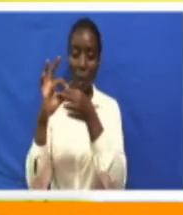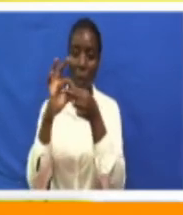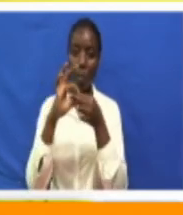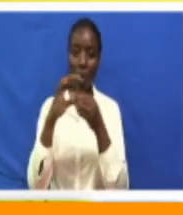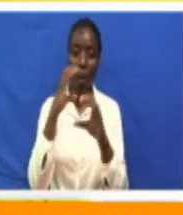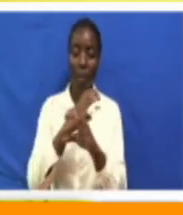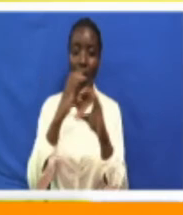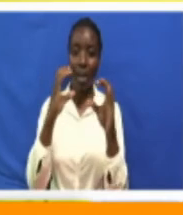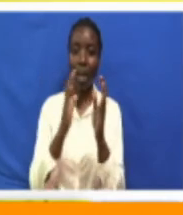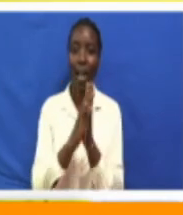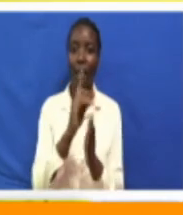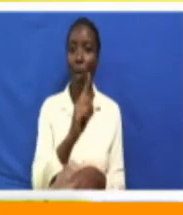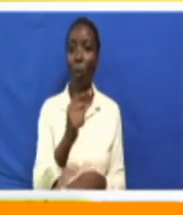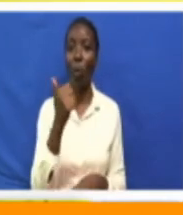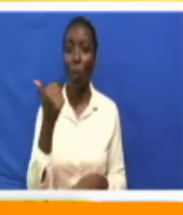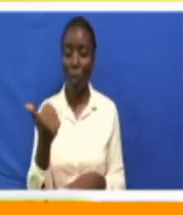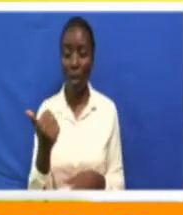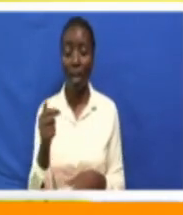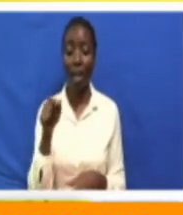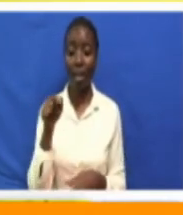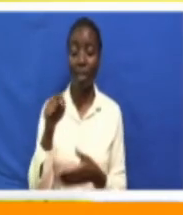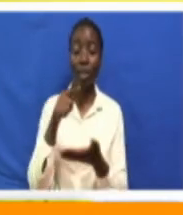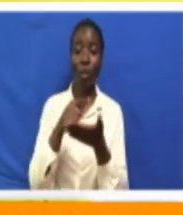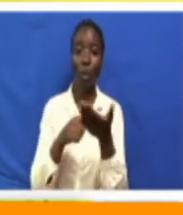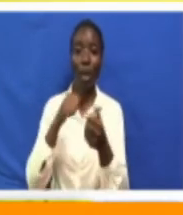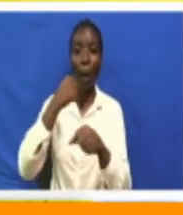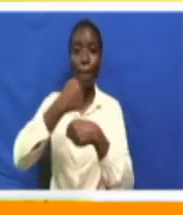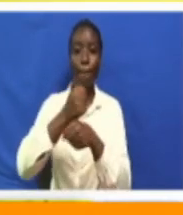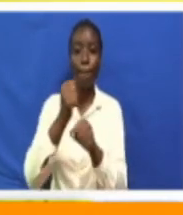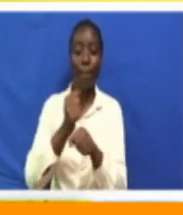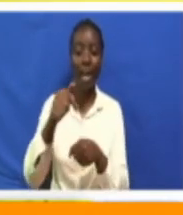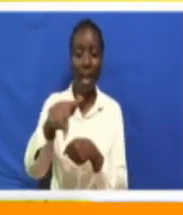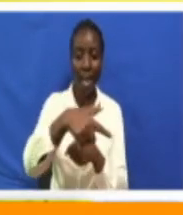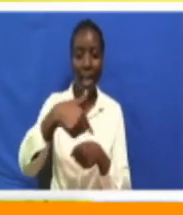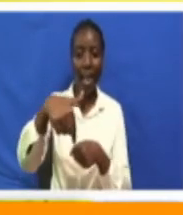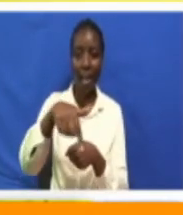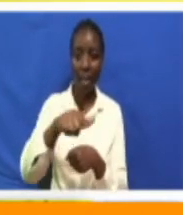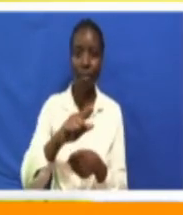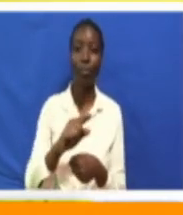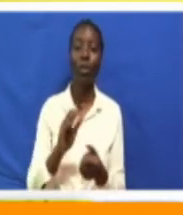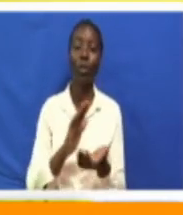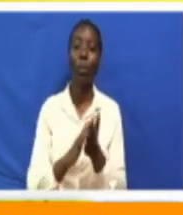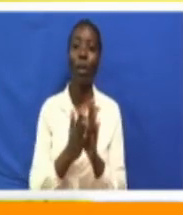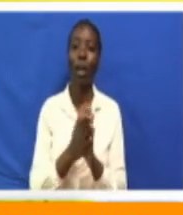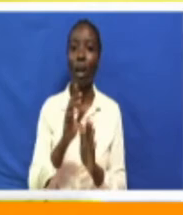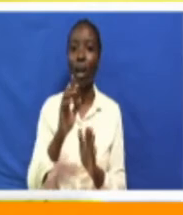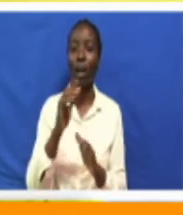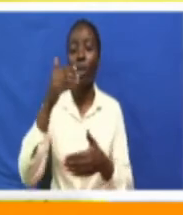another are what make us the one family